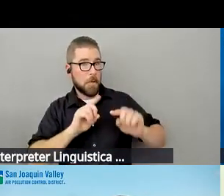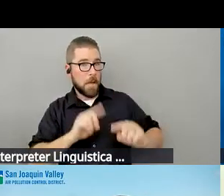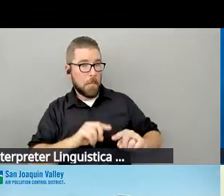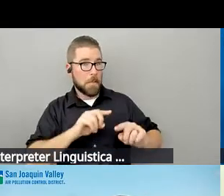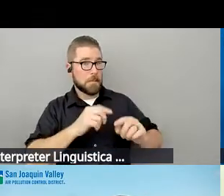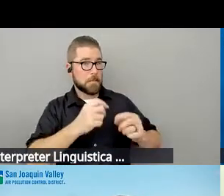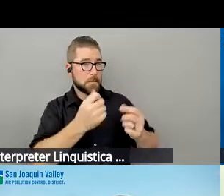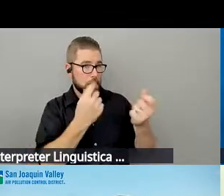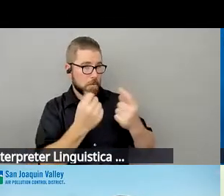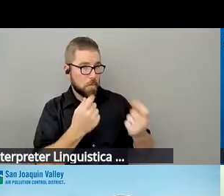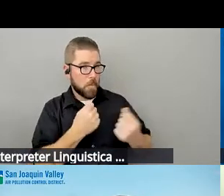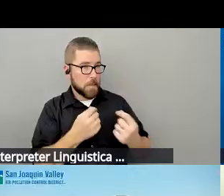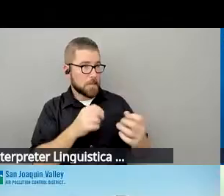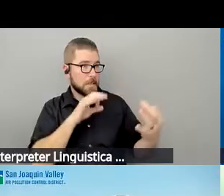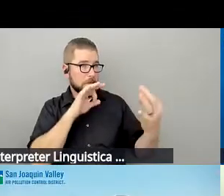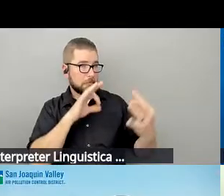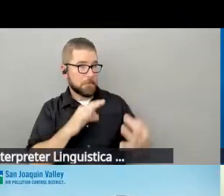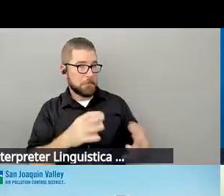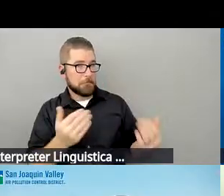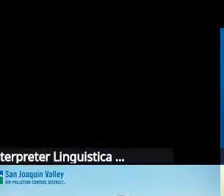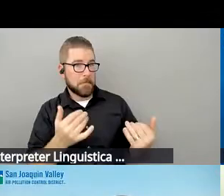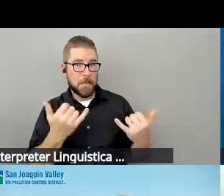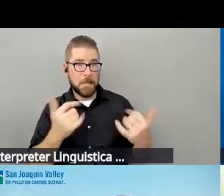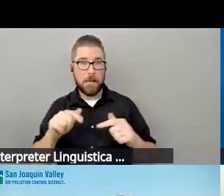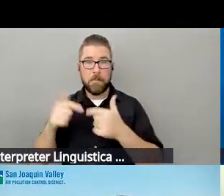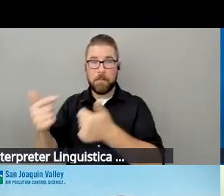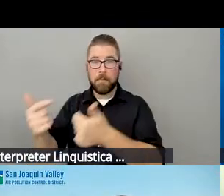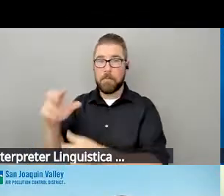it to Nico from Little Manila Rising.